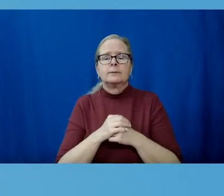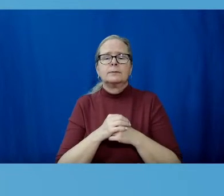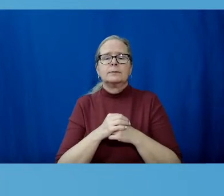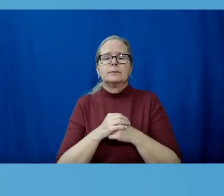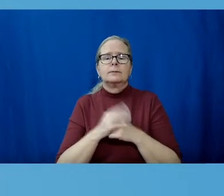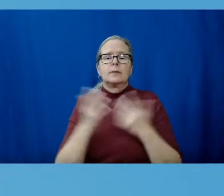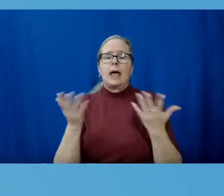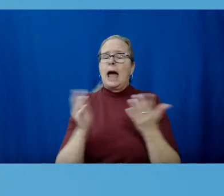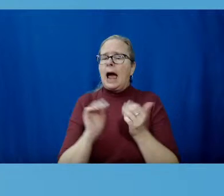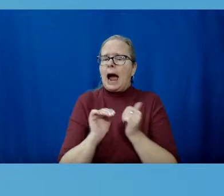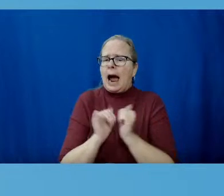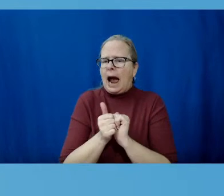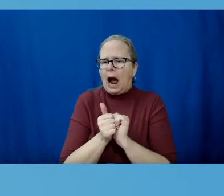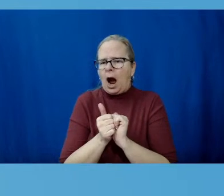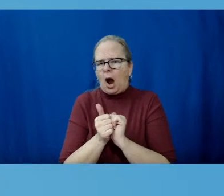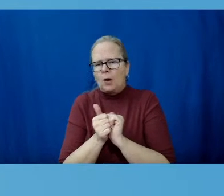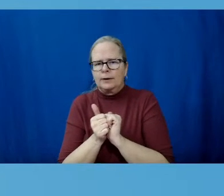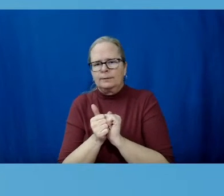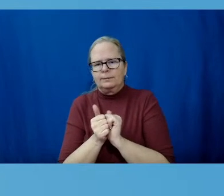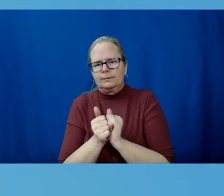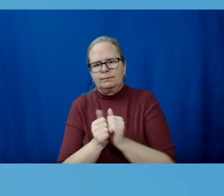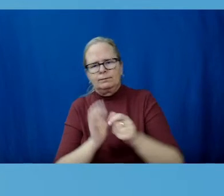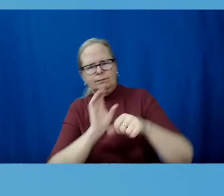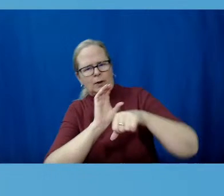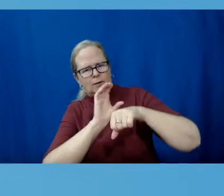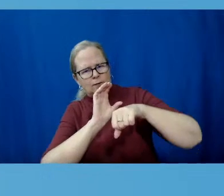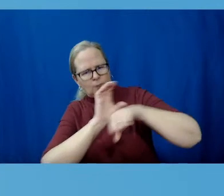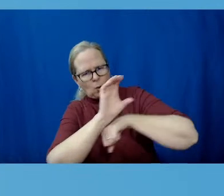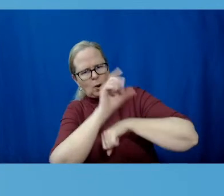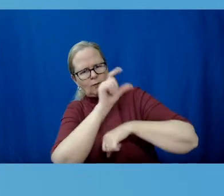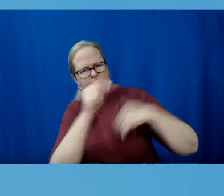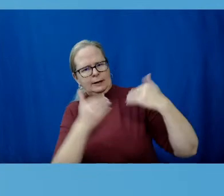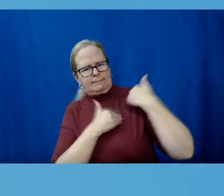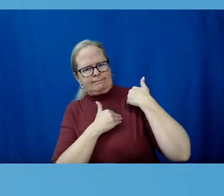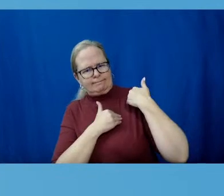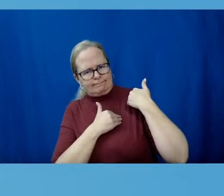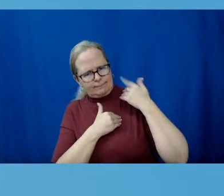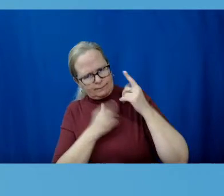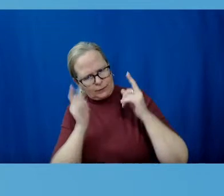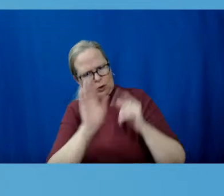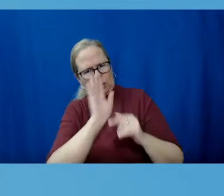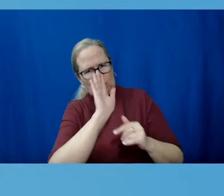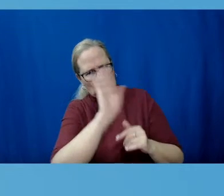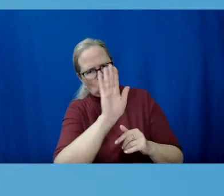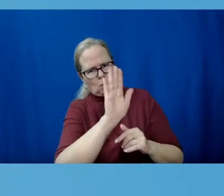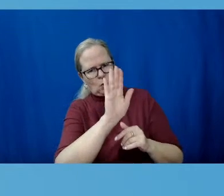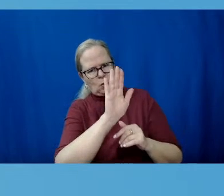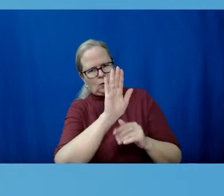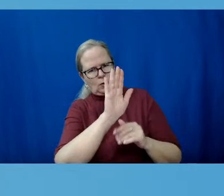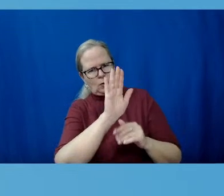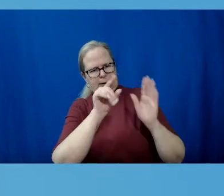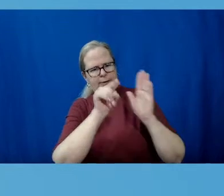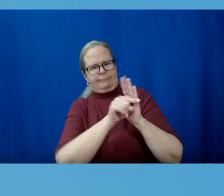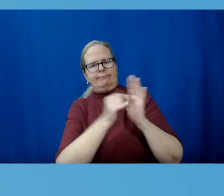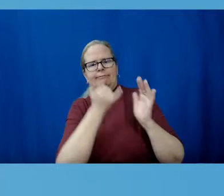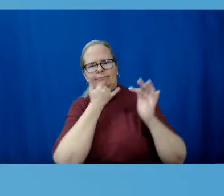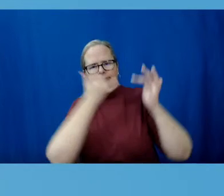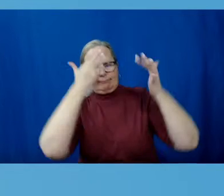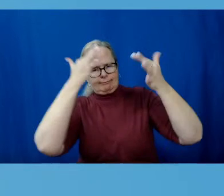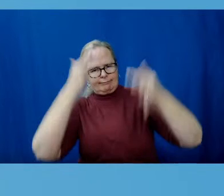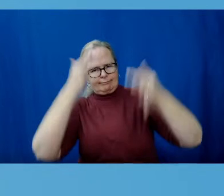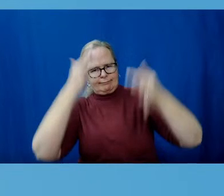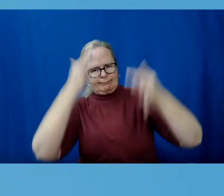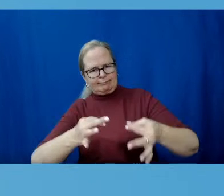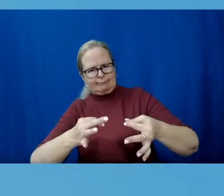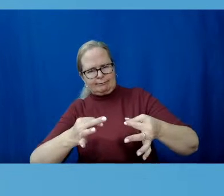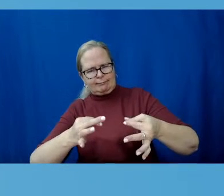for negligent decisions through our courts is quite limited, if not impossible. As a